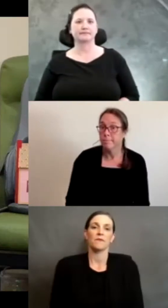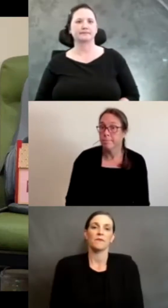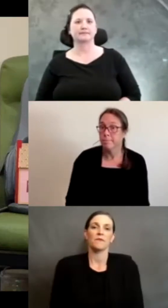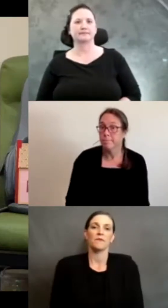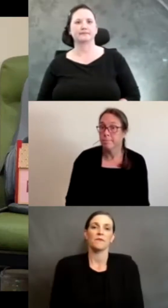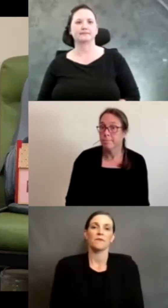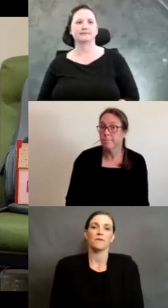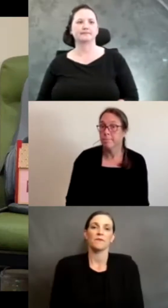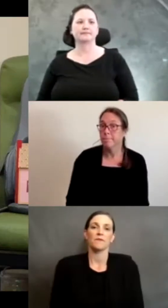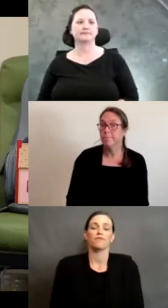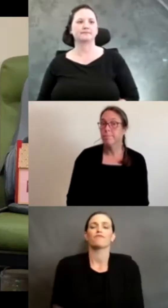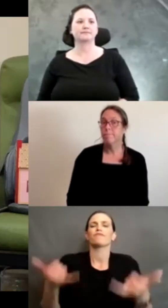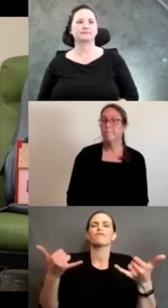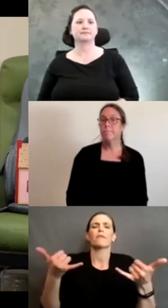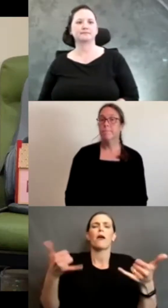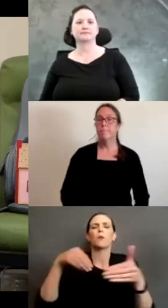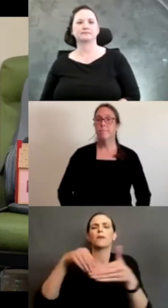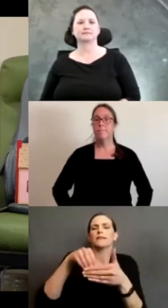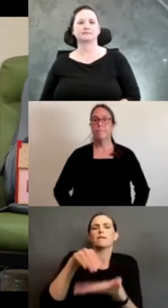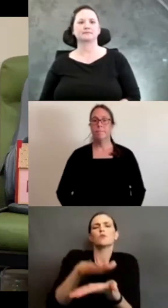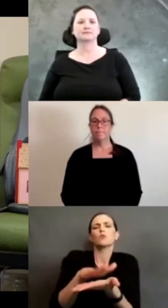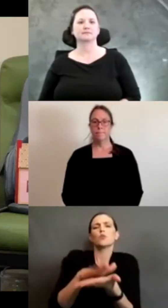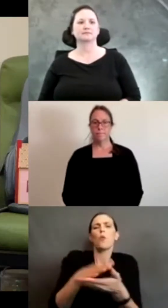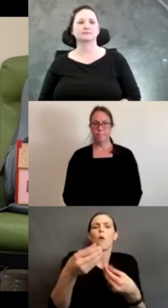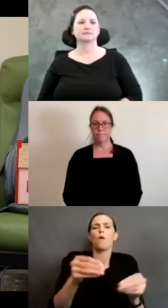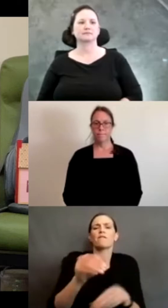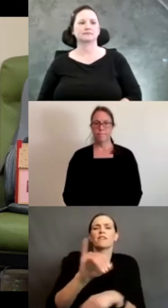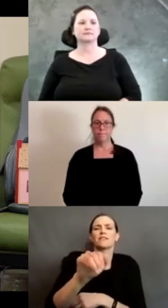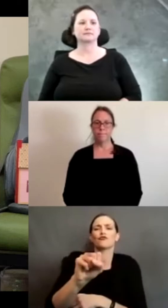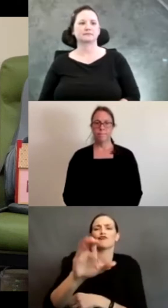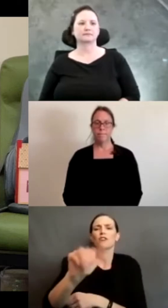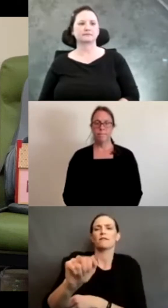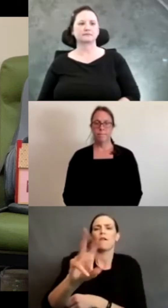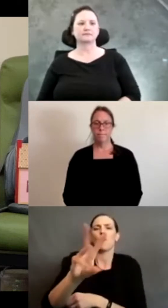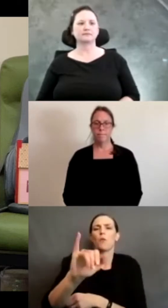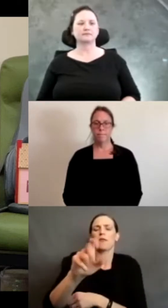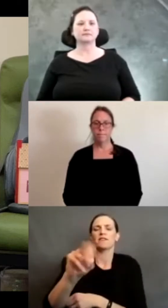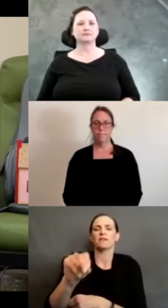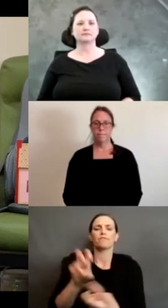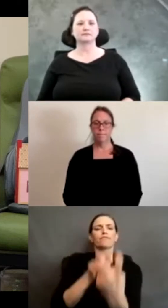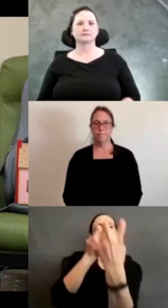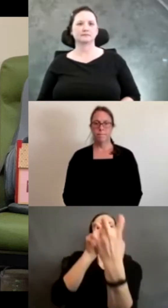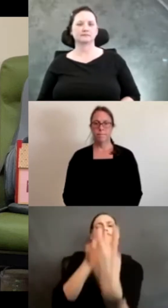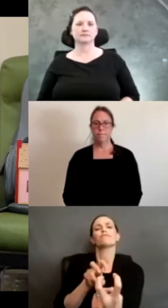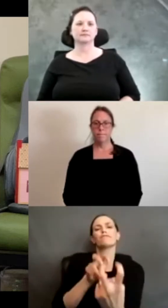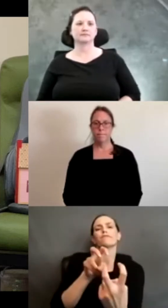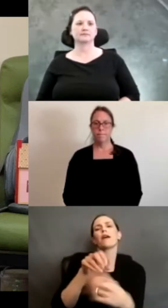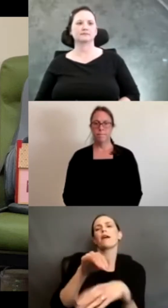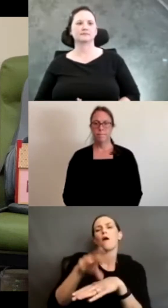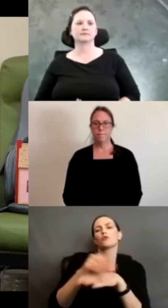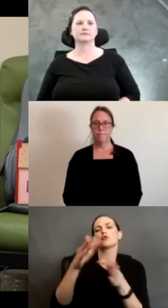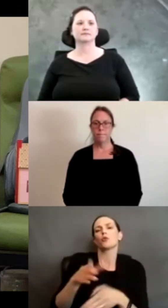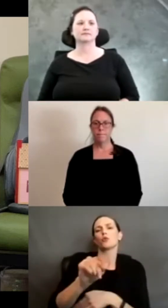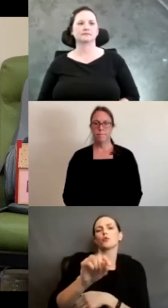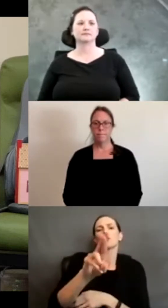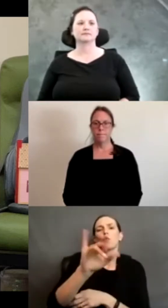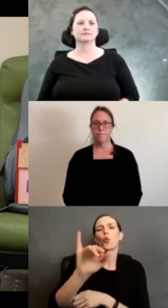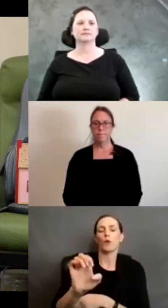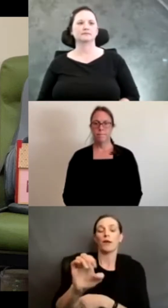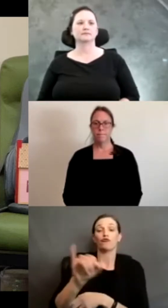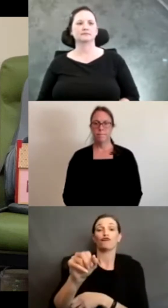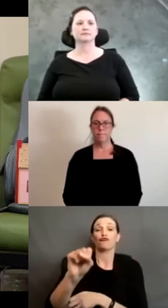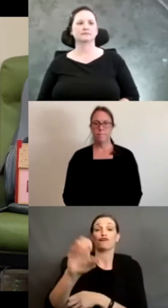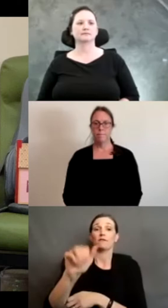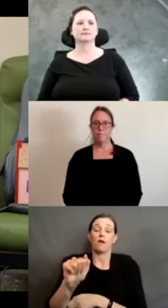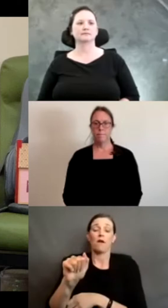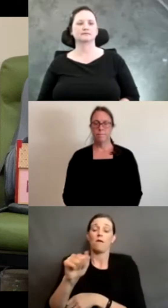Now in a school office, Jessica Wilson is sitting across from Counselor Tori Kelso. Jessica is wearing black jeans and a